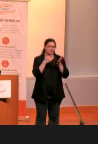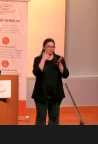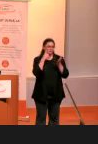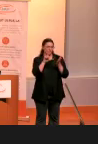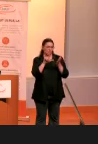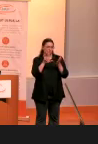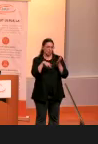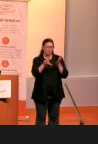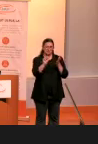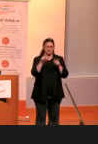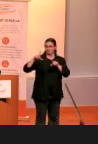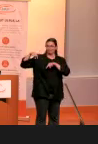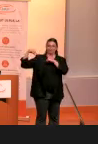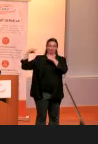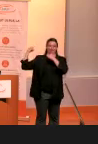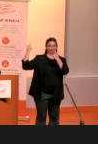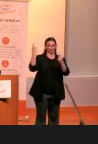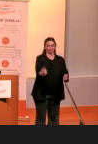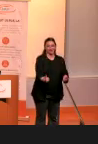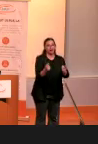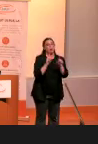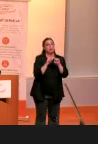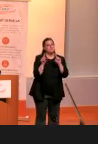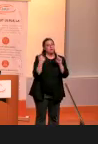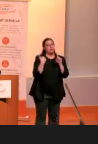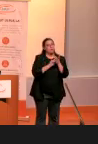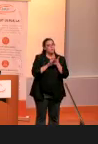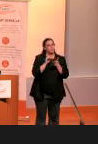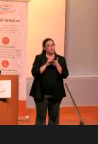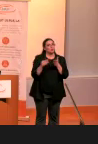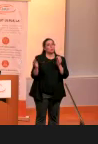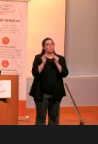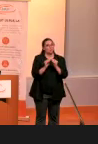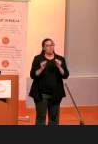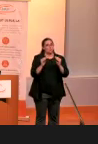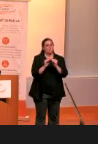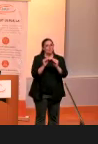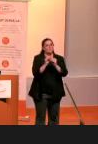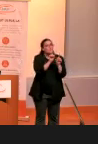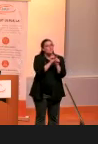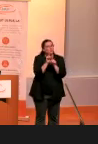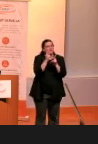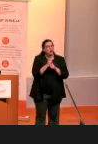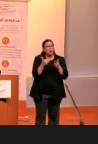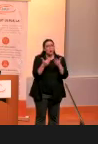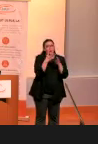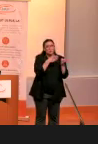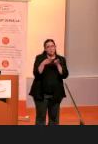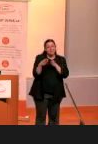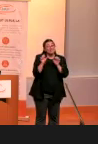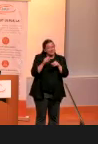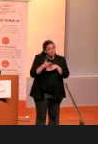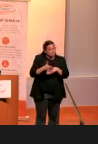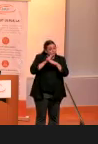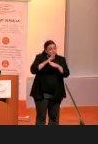lupus. It's been around forever, but we keep learning more and more about it, and learning about new ways that it can actually be very protective